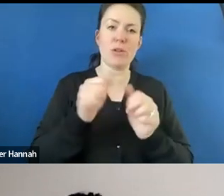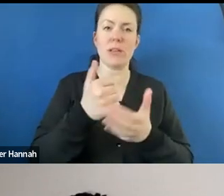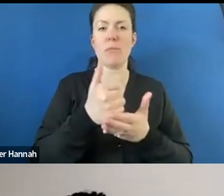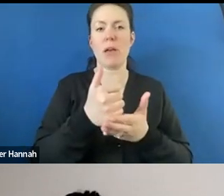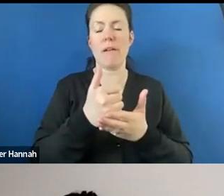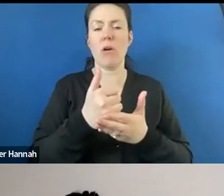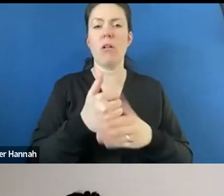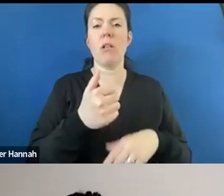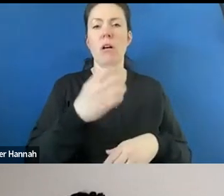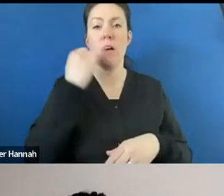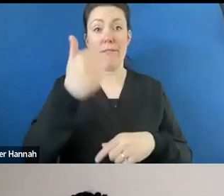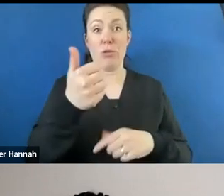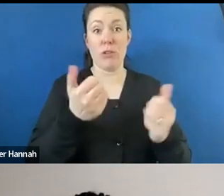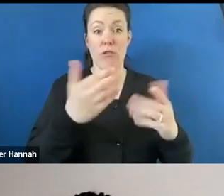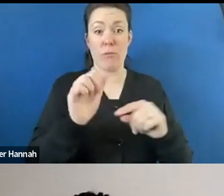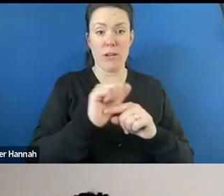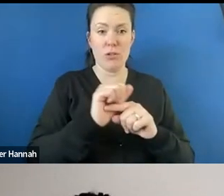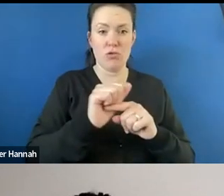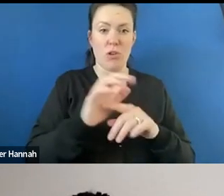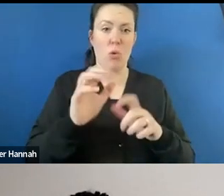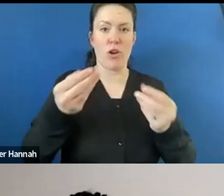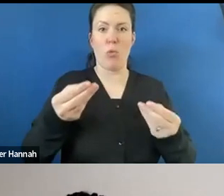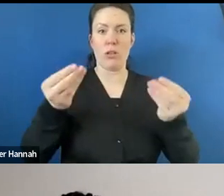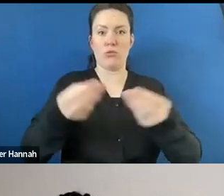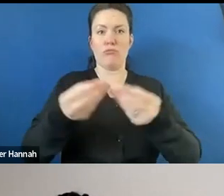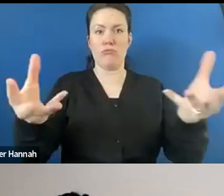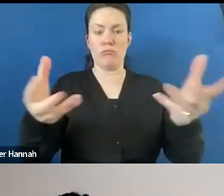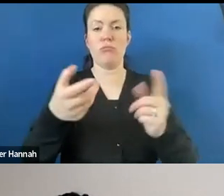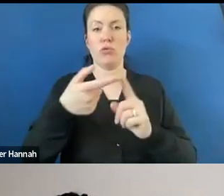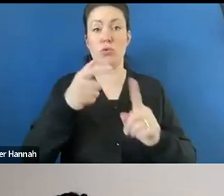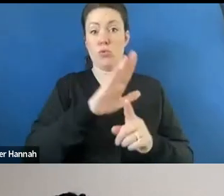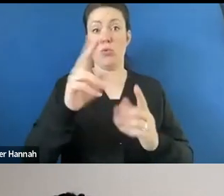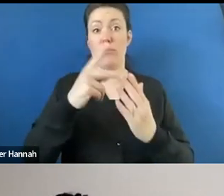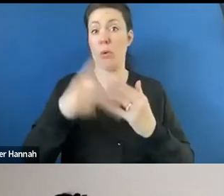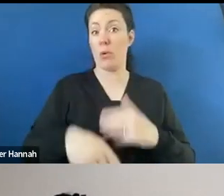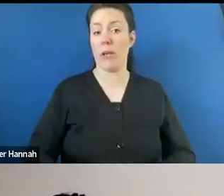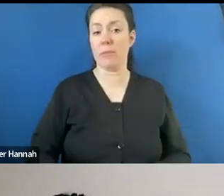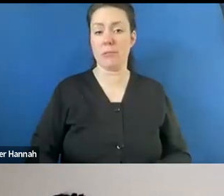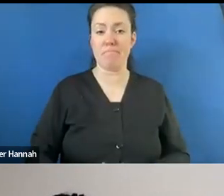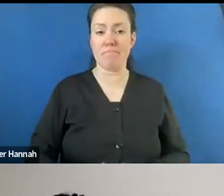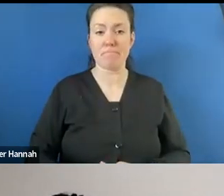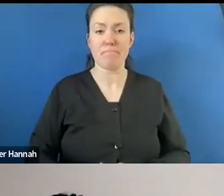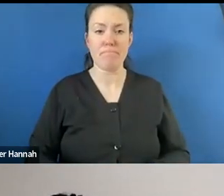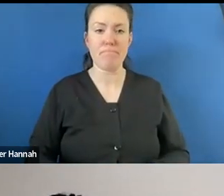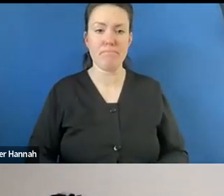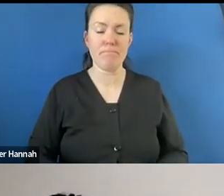if you're the one who is doing that, or to pass that information along to the folks in your programs who are. So.